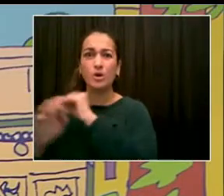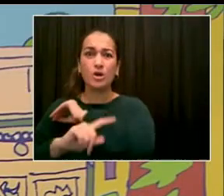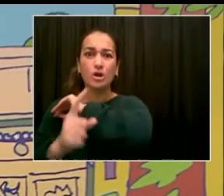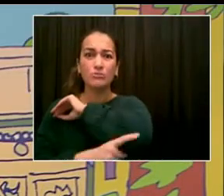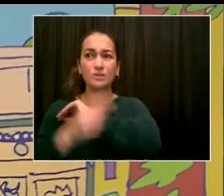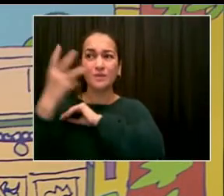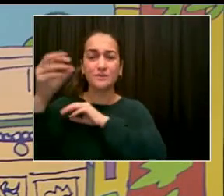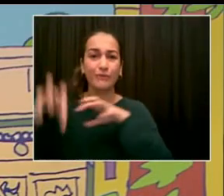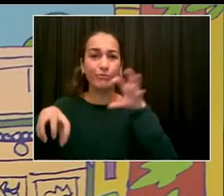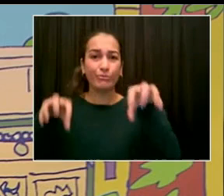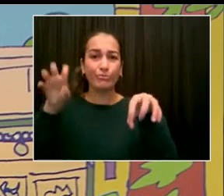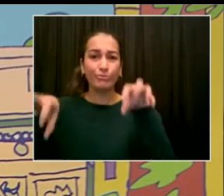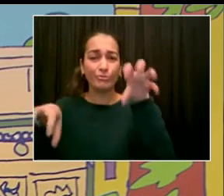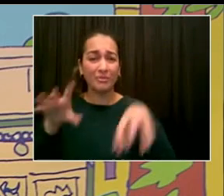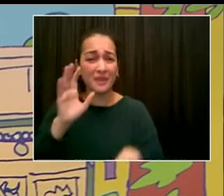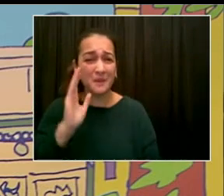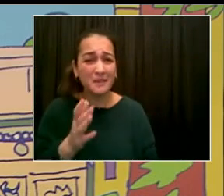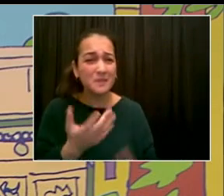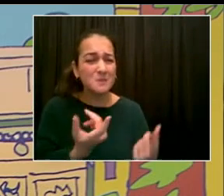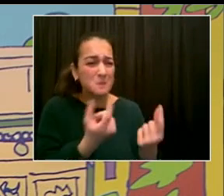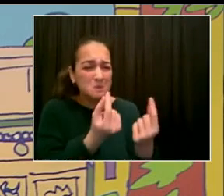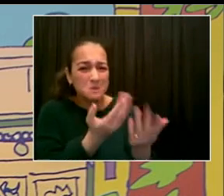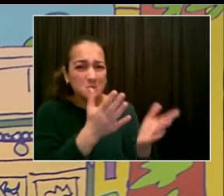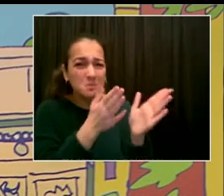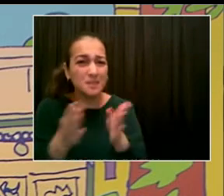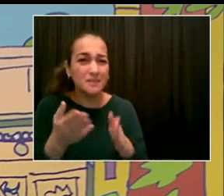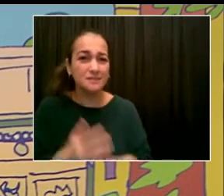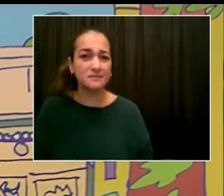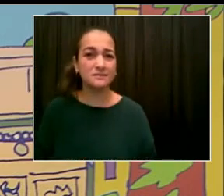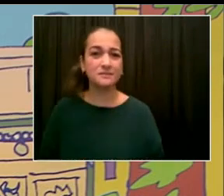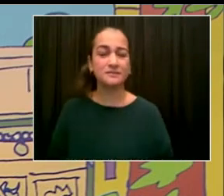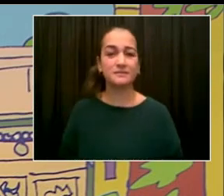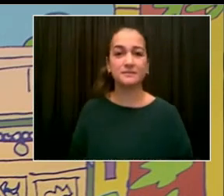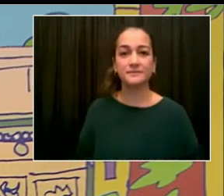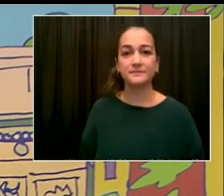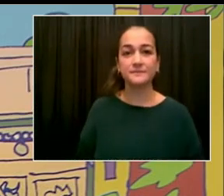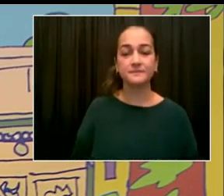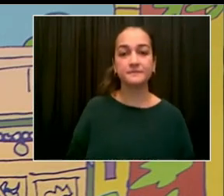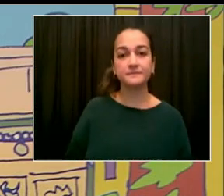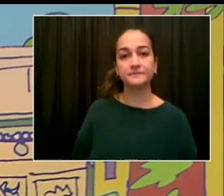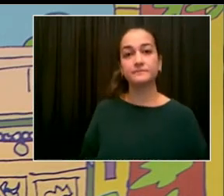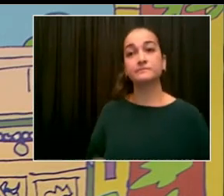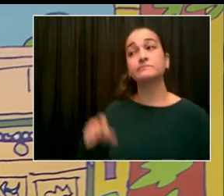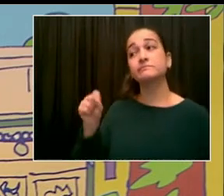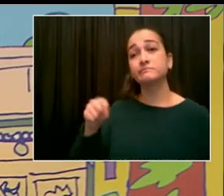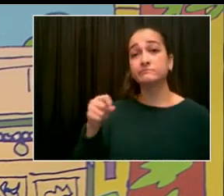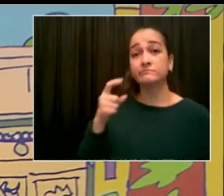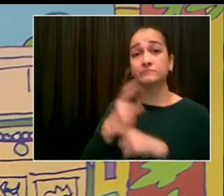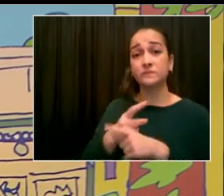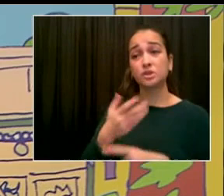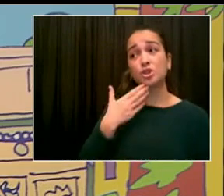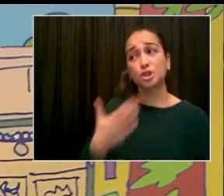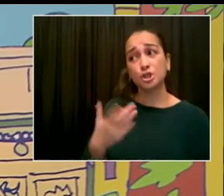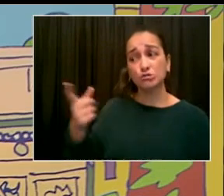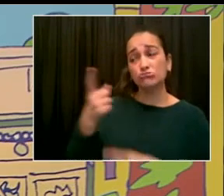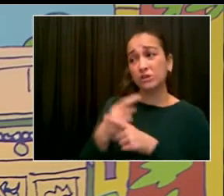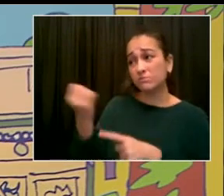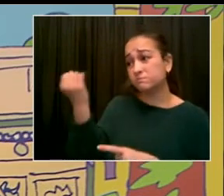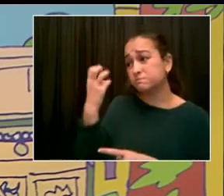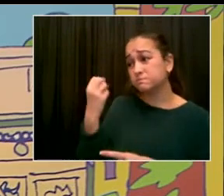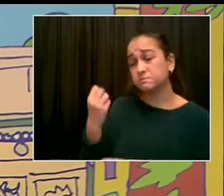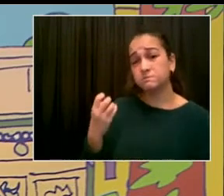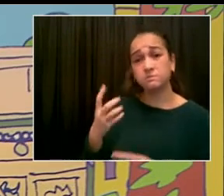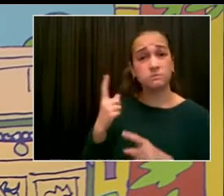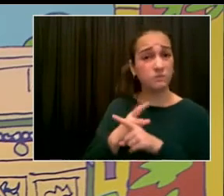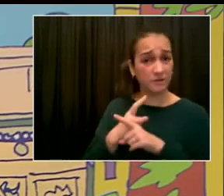issues. We're going to address those issues. There are some places where we're seeing that the totals just don't add